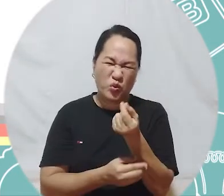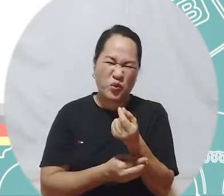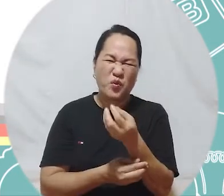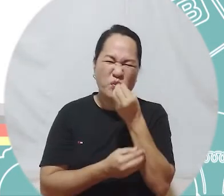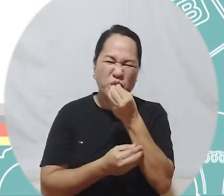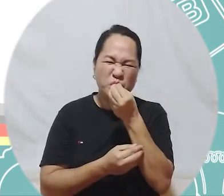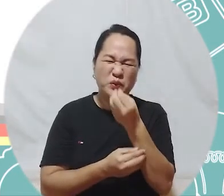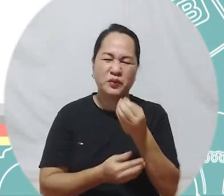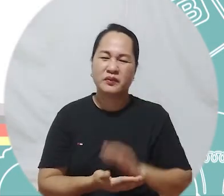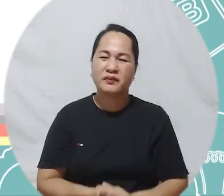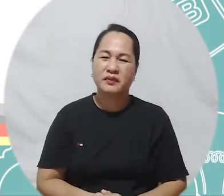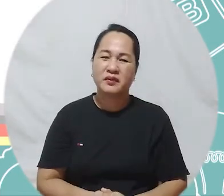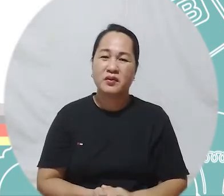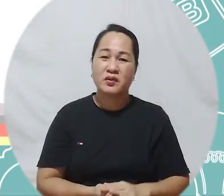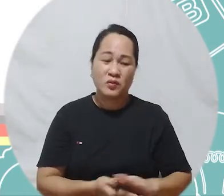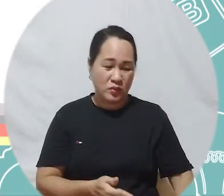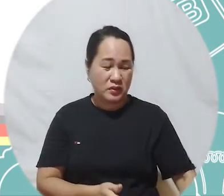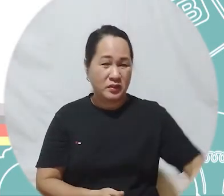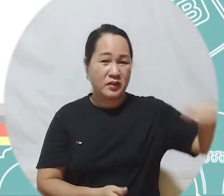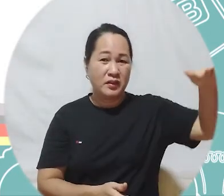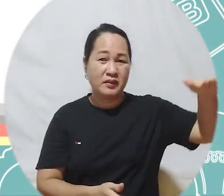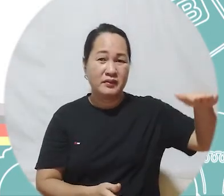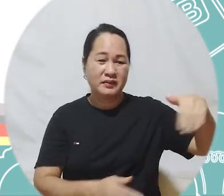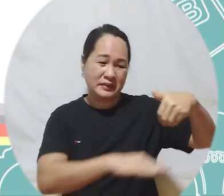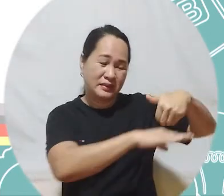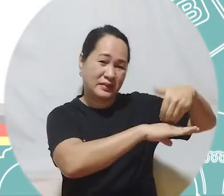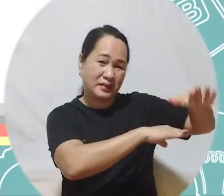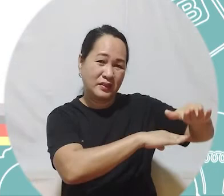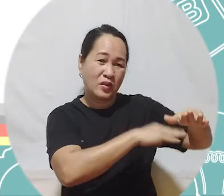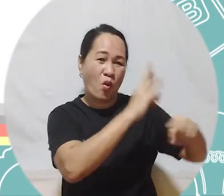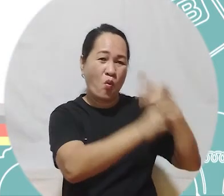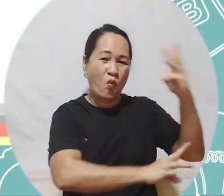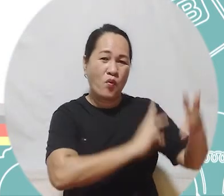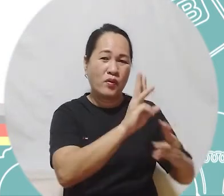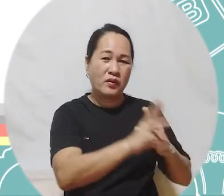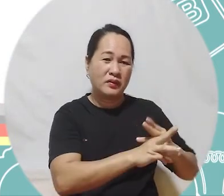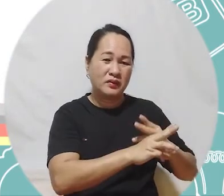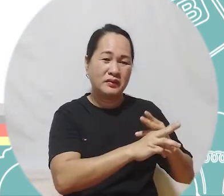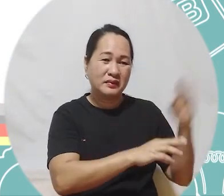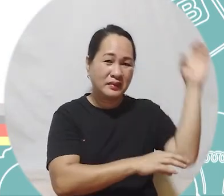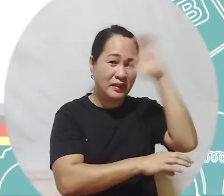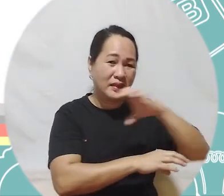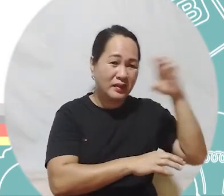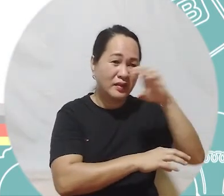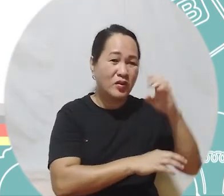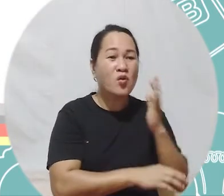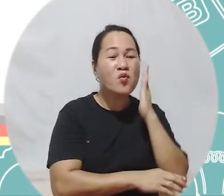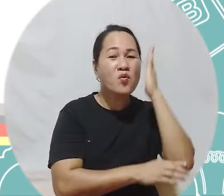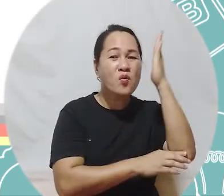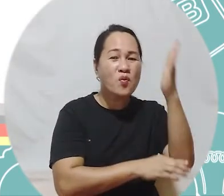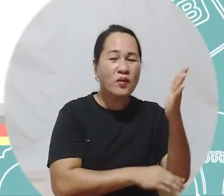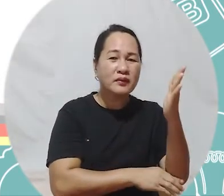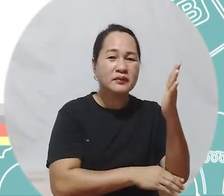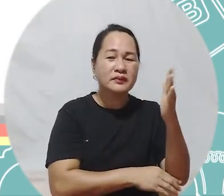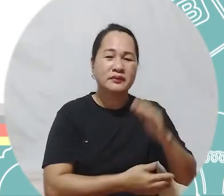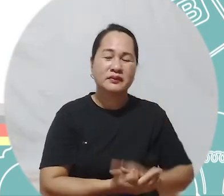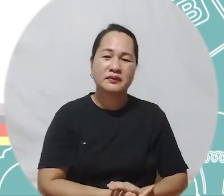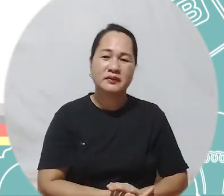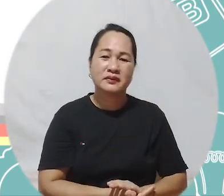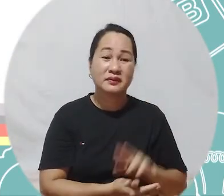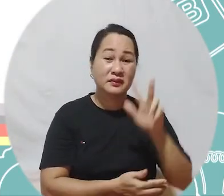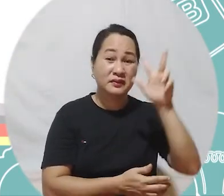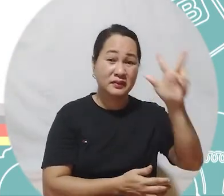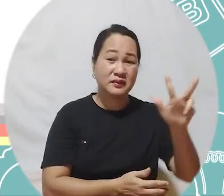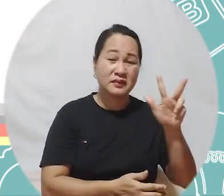them. So, when they were old enough, she sent them out into the world to seek their fortunes. The 3 little